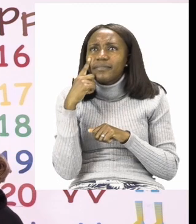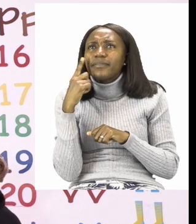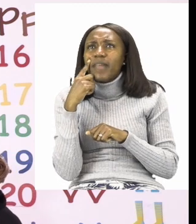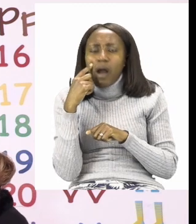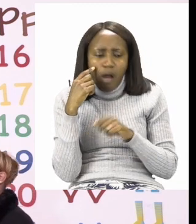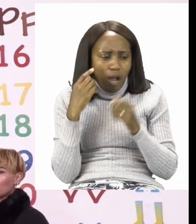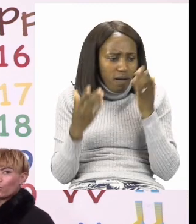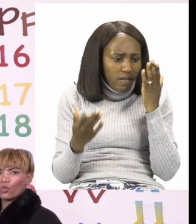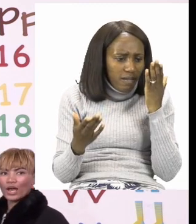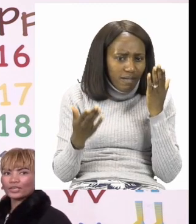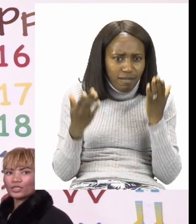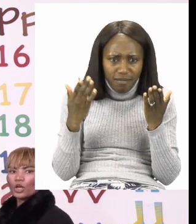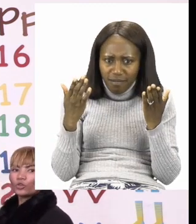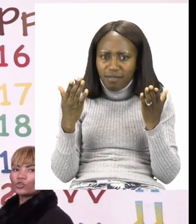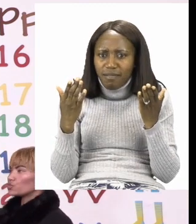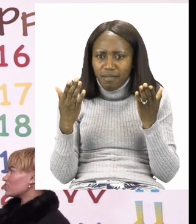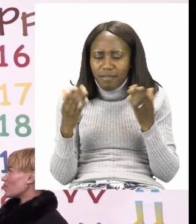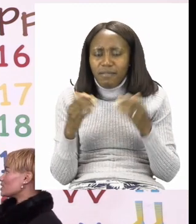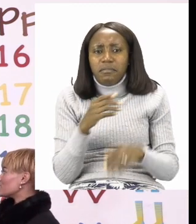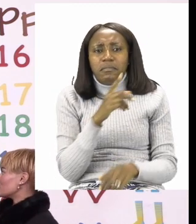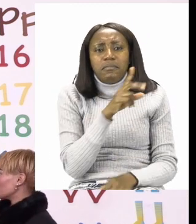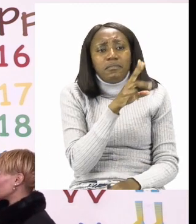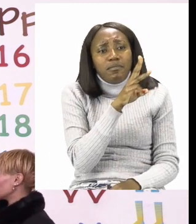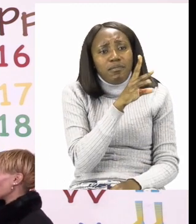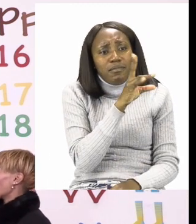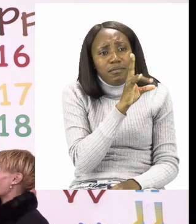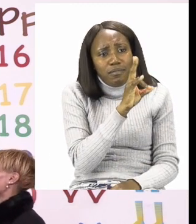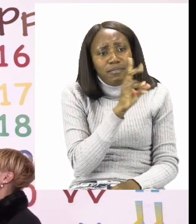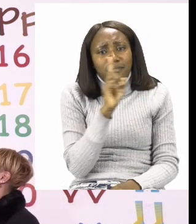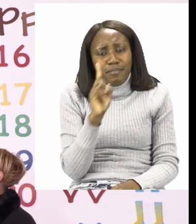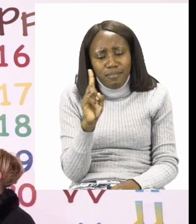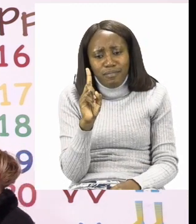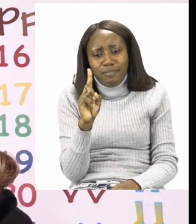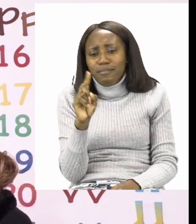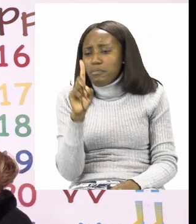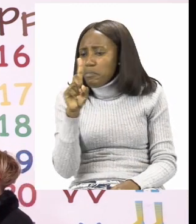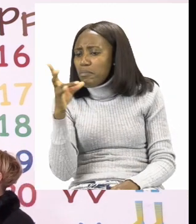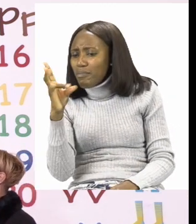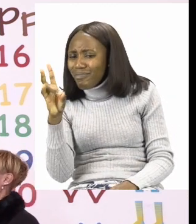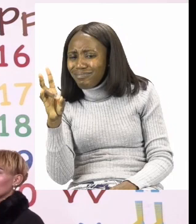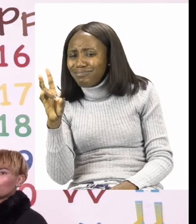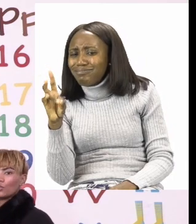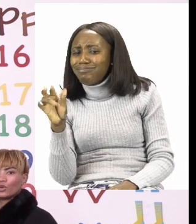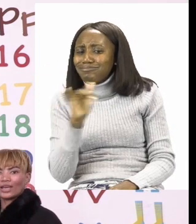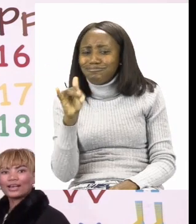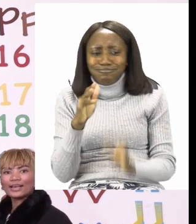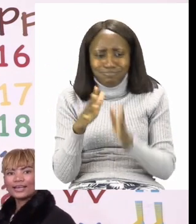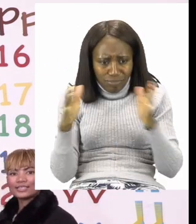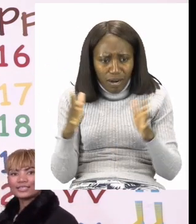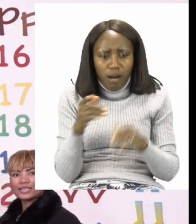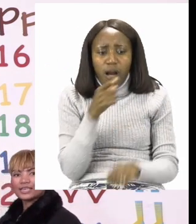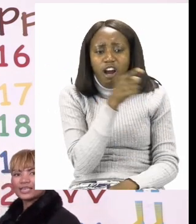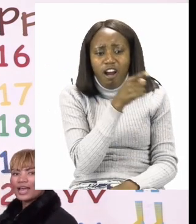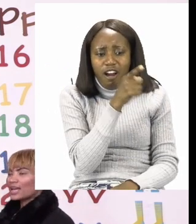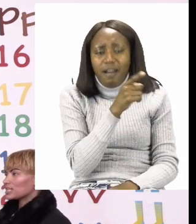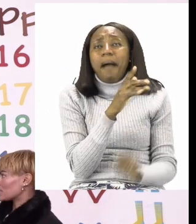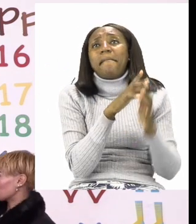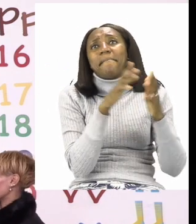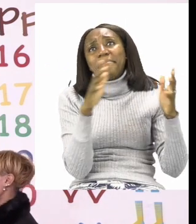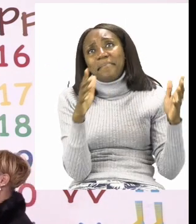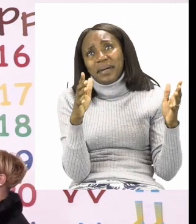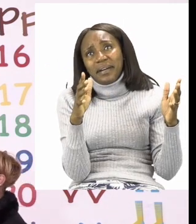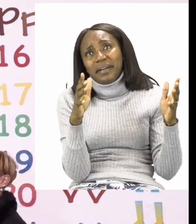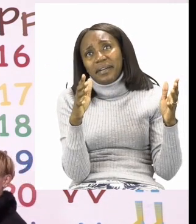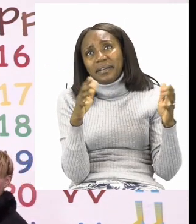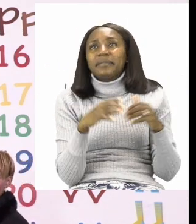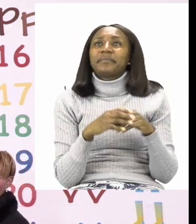compare 71 to 17, and because of the sign, you can clearly see that